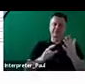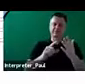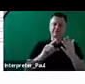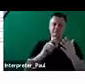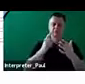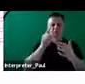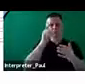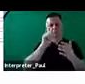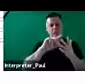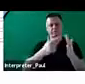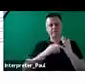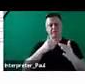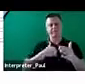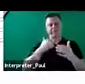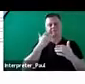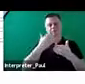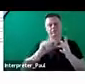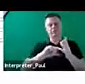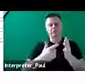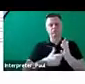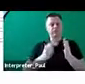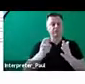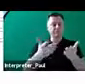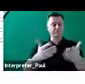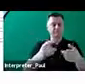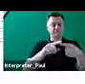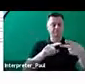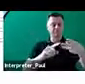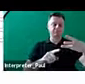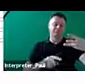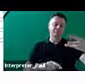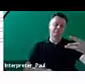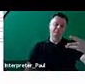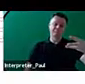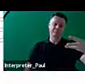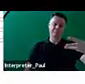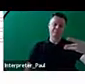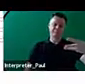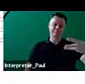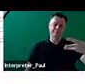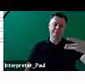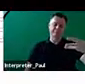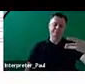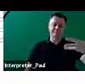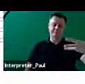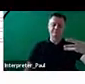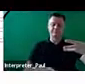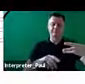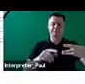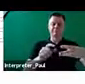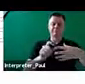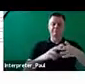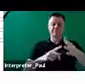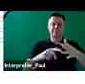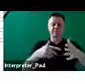careers? Is it 33%, 56% or 92%? So David, over to you